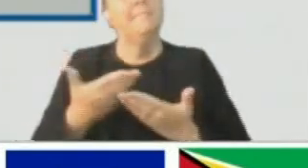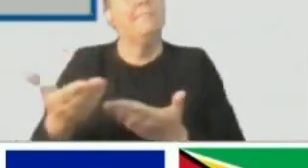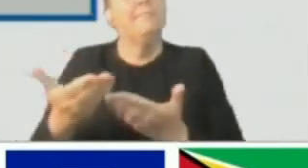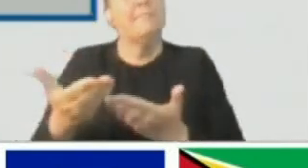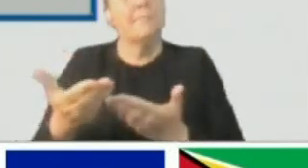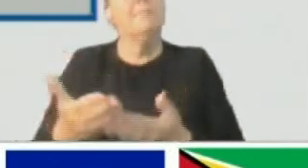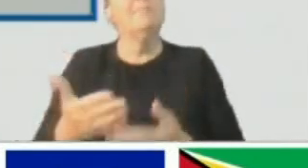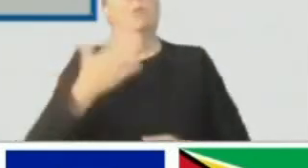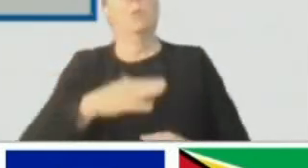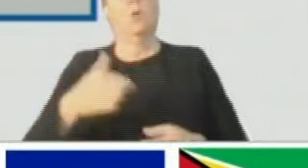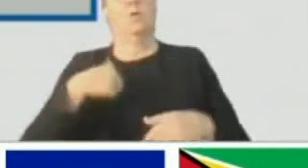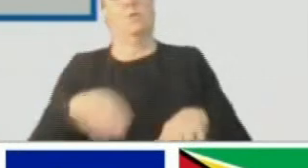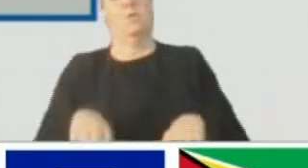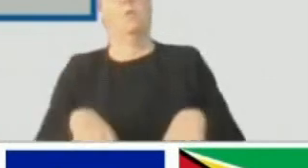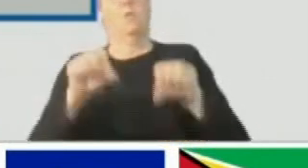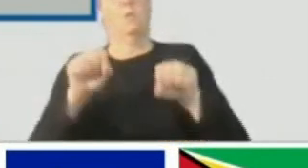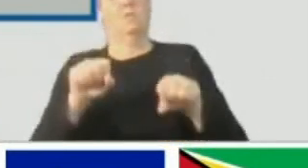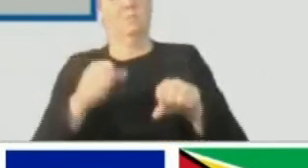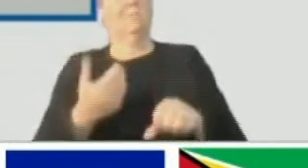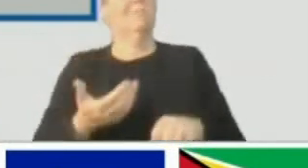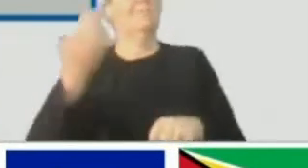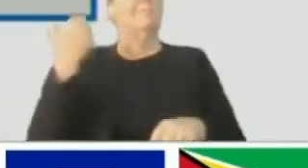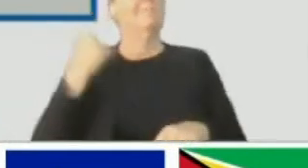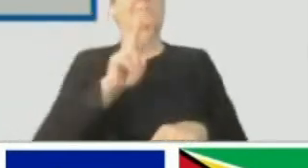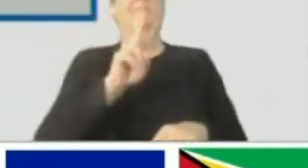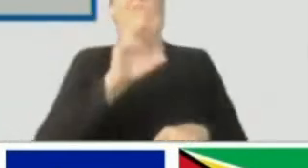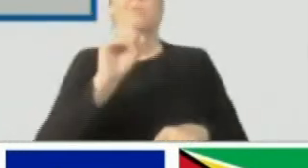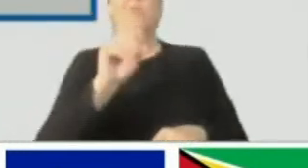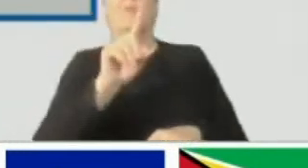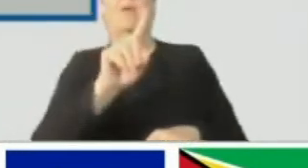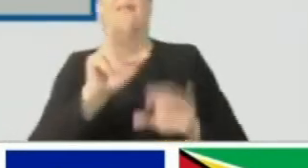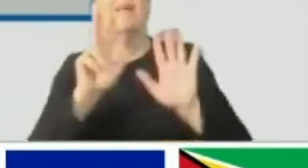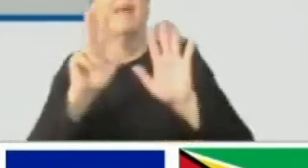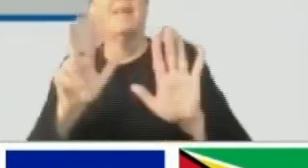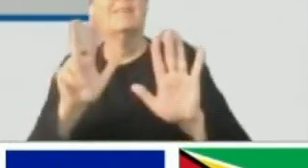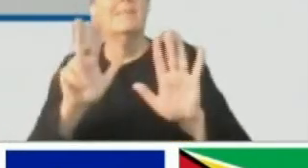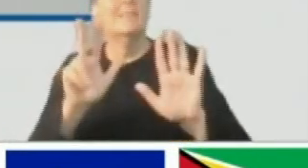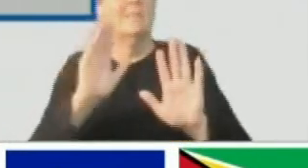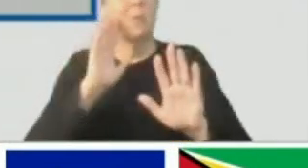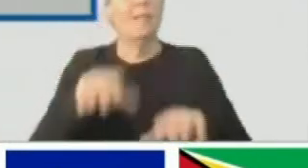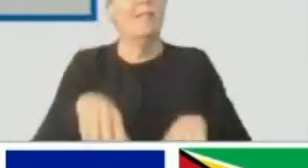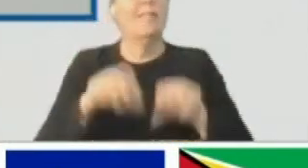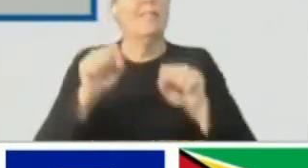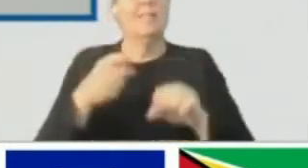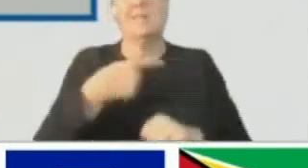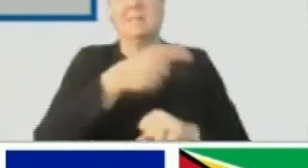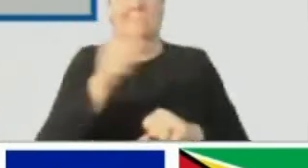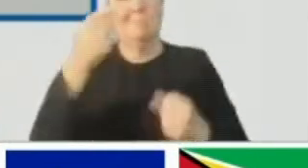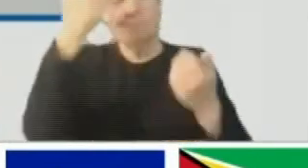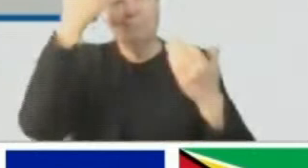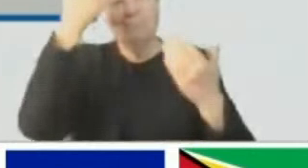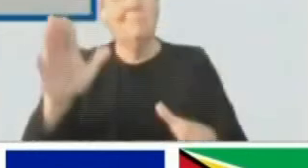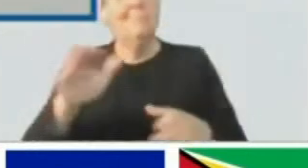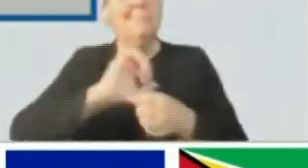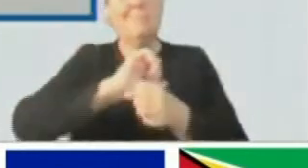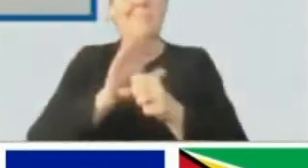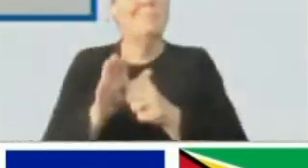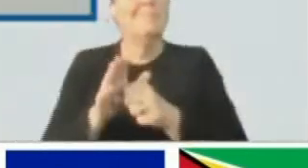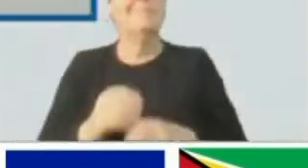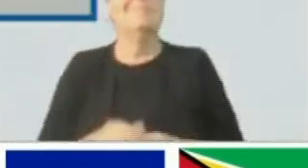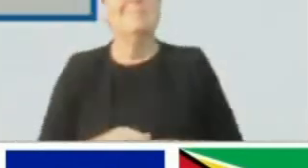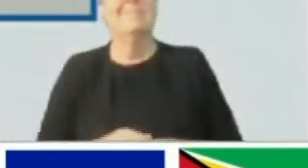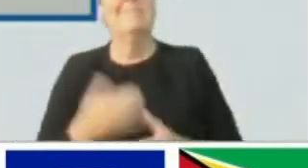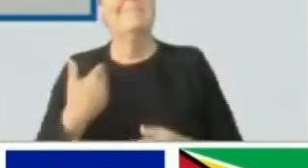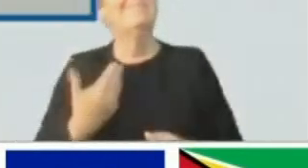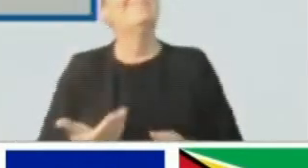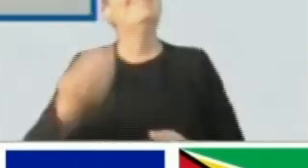June 2018, no one knew that the pandemic was on the horizon. The original plans for this event, which